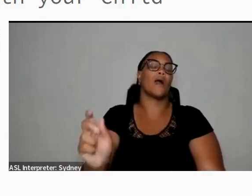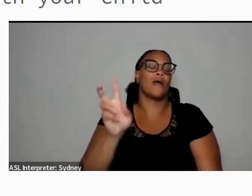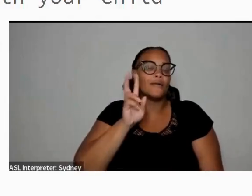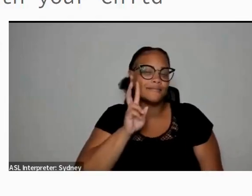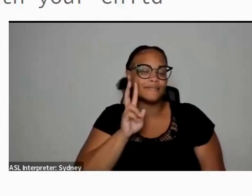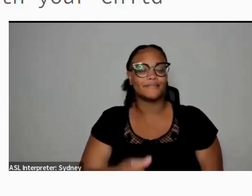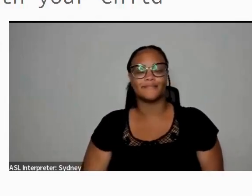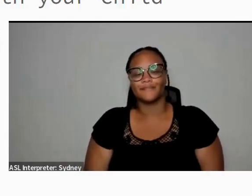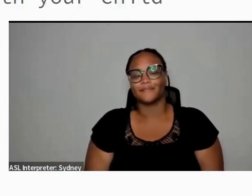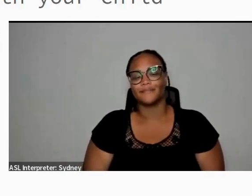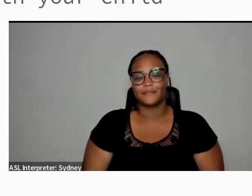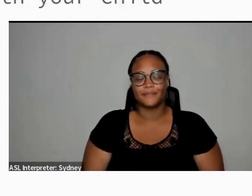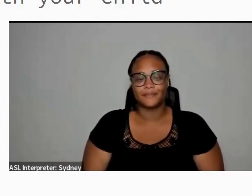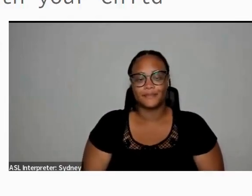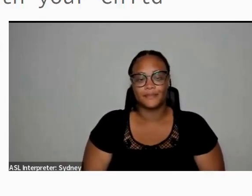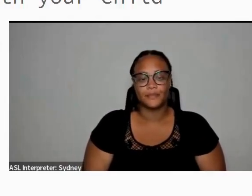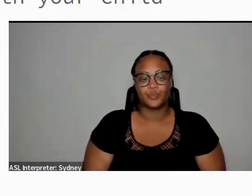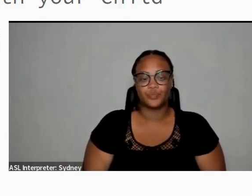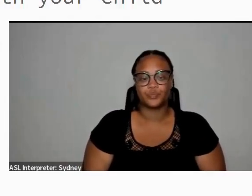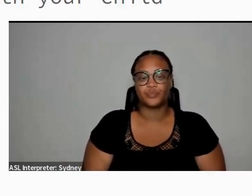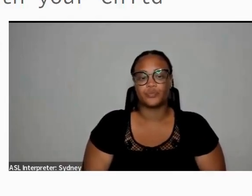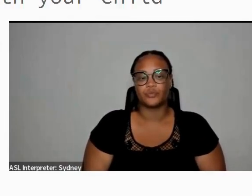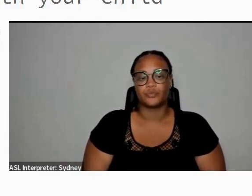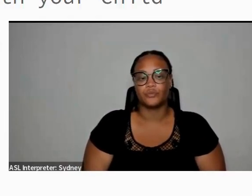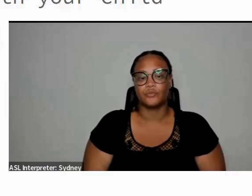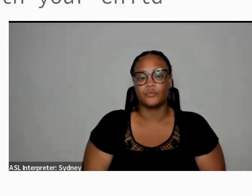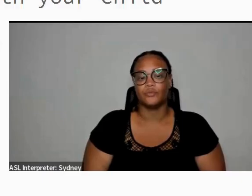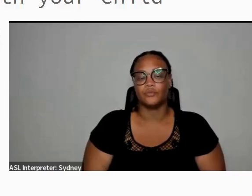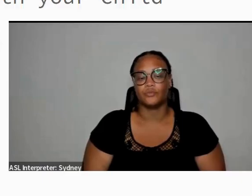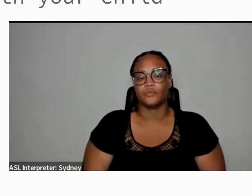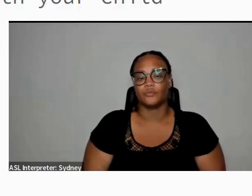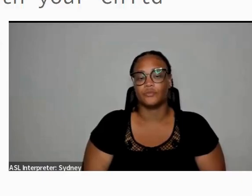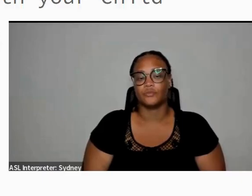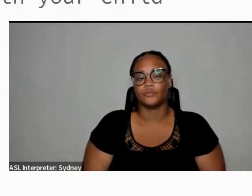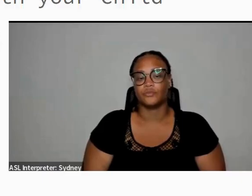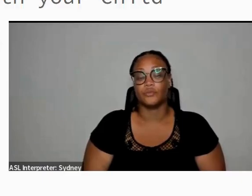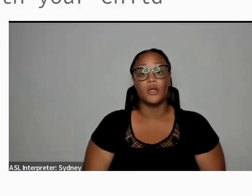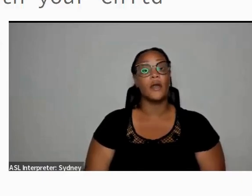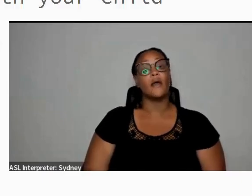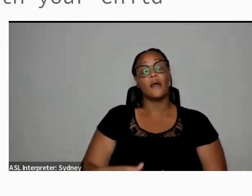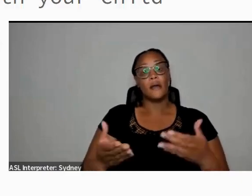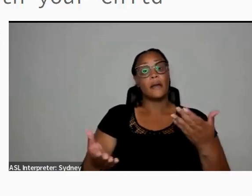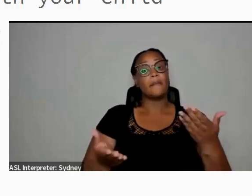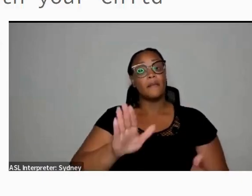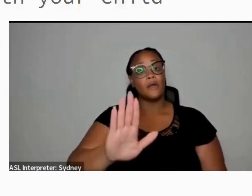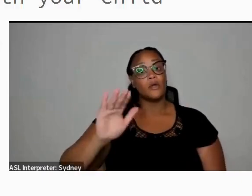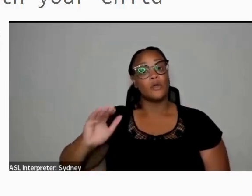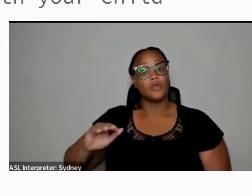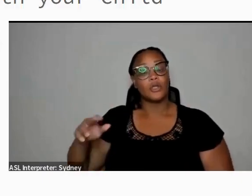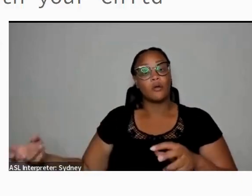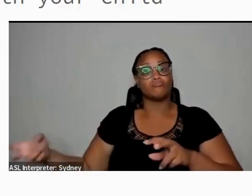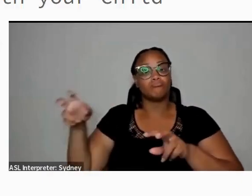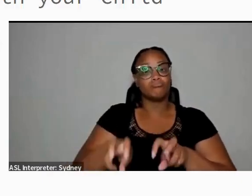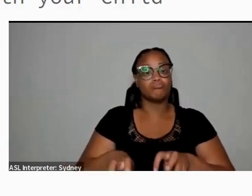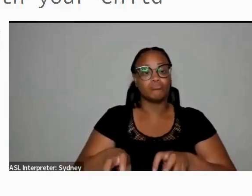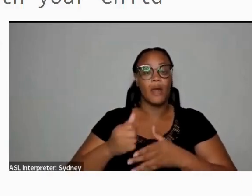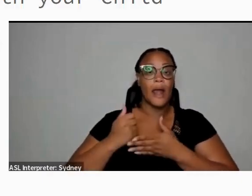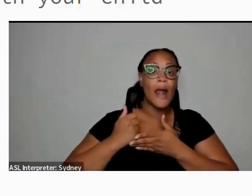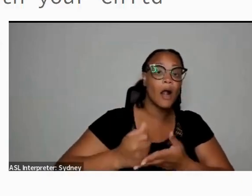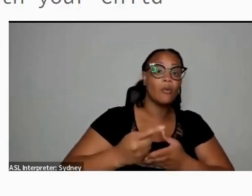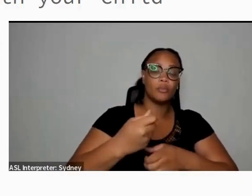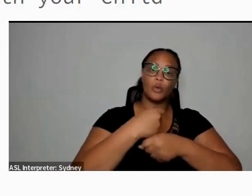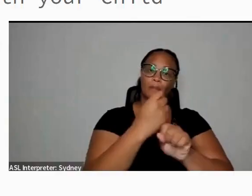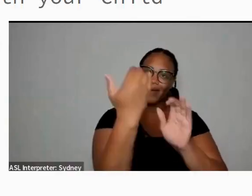Offer the choices with your child. Help them create the list with you. And just because they